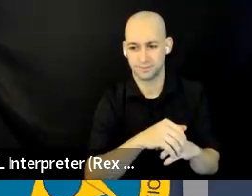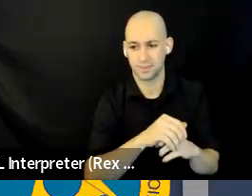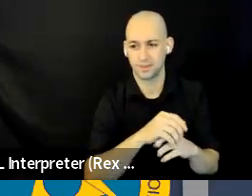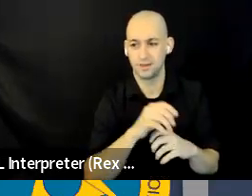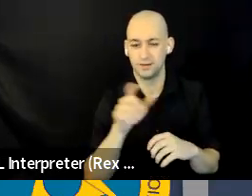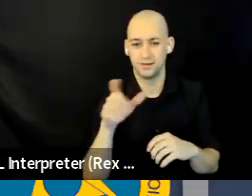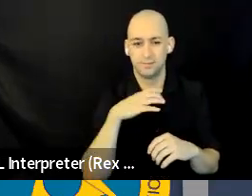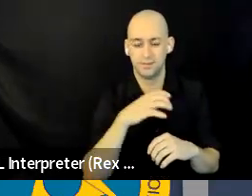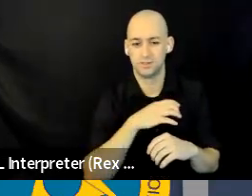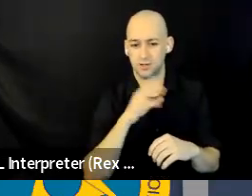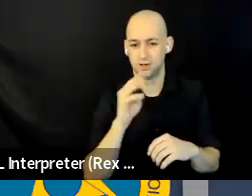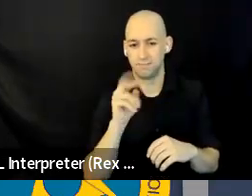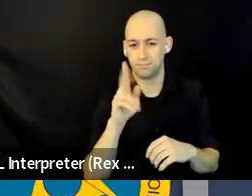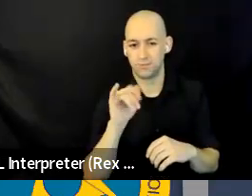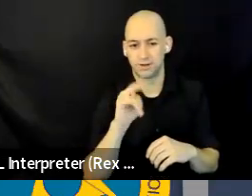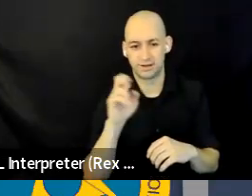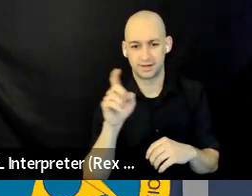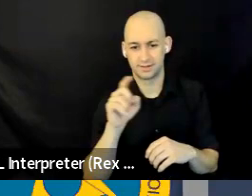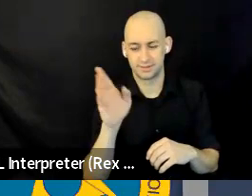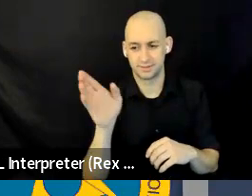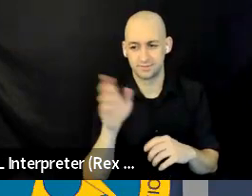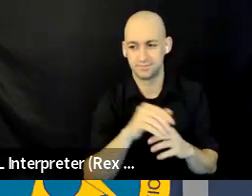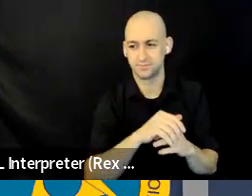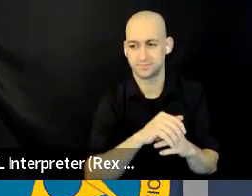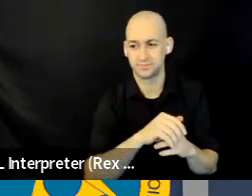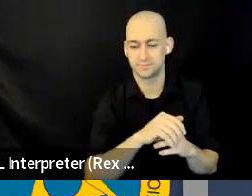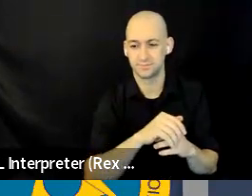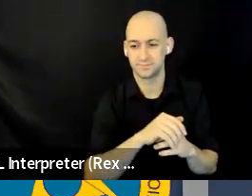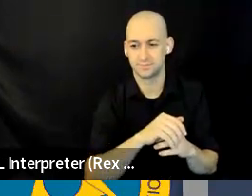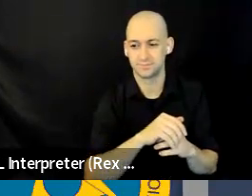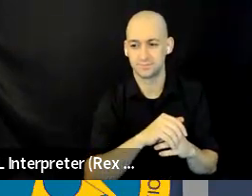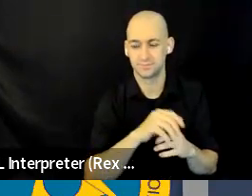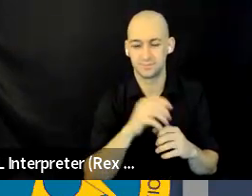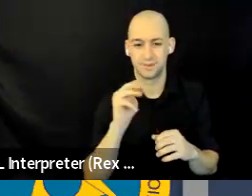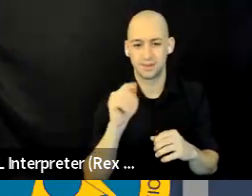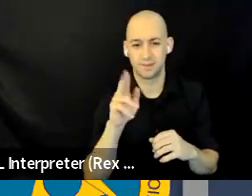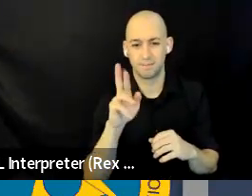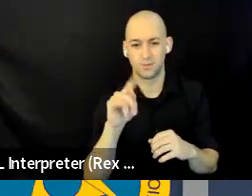Martinez. Everybody loves whispering this in his topic. ear. Commissioner Martinez is saying, one more question.